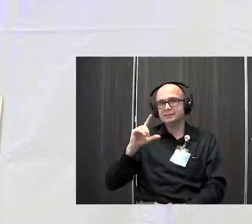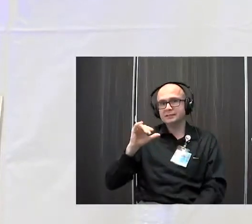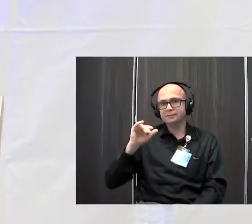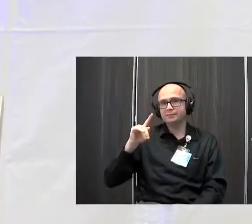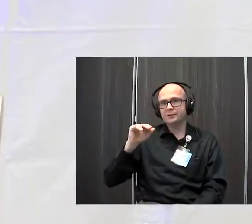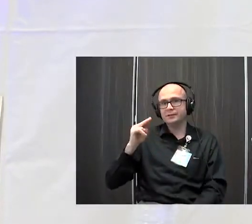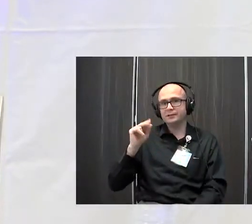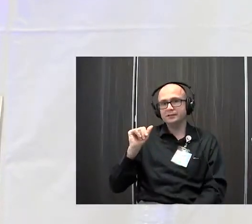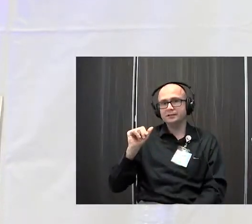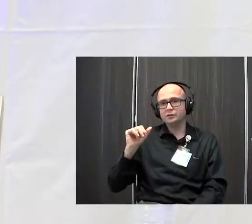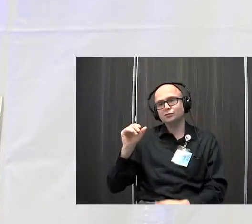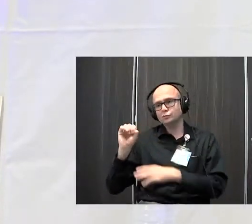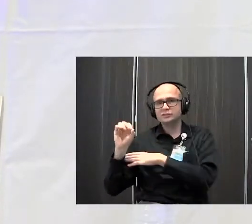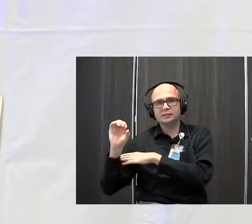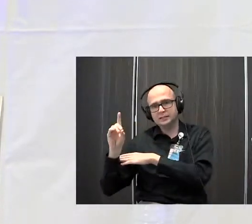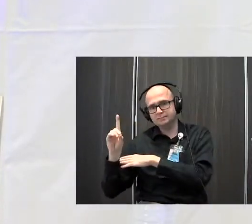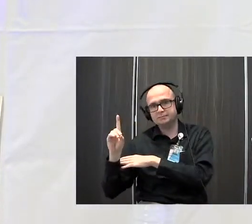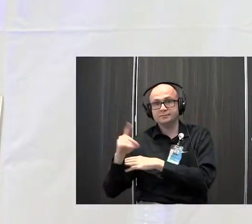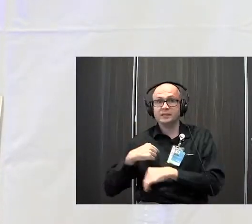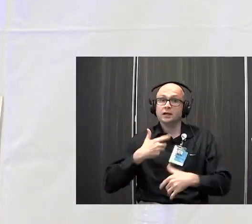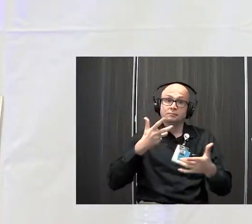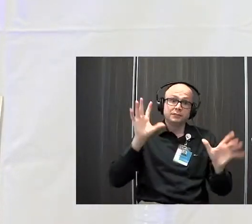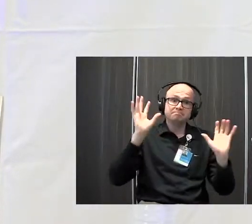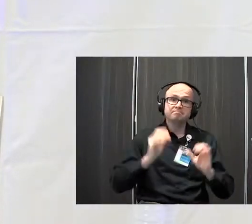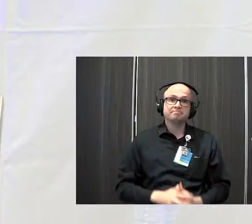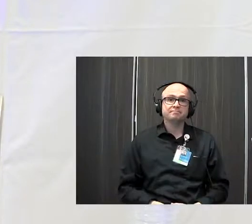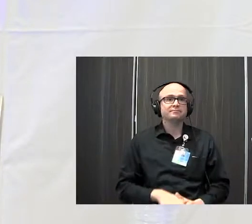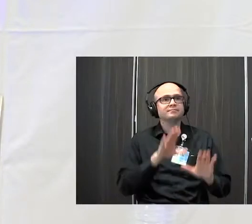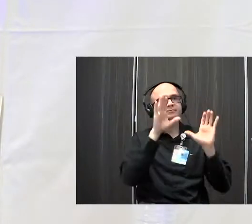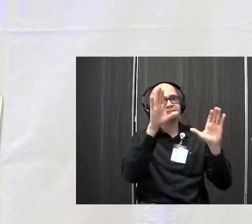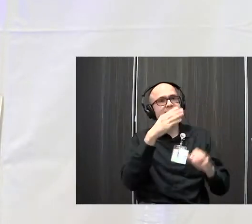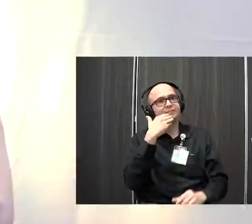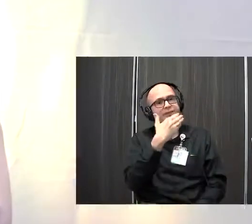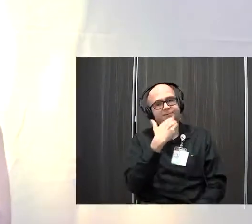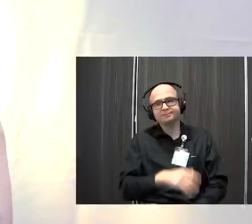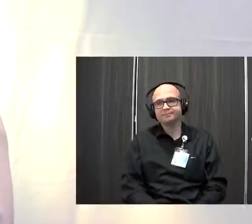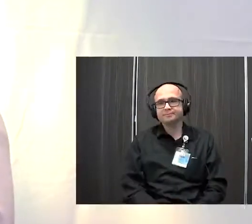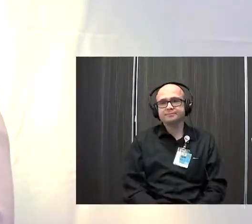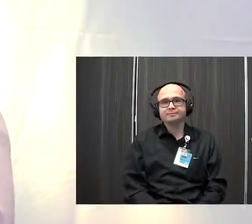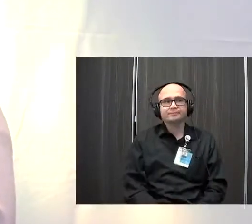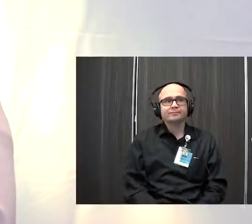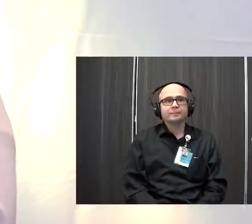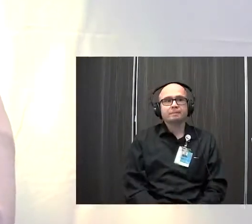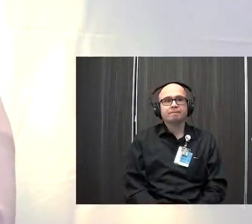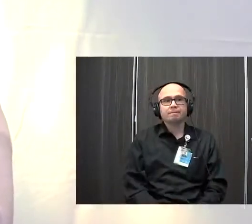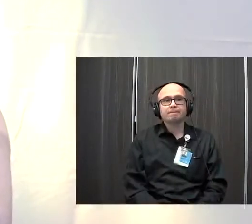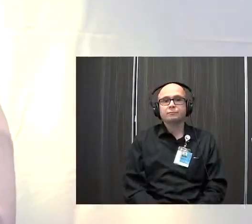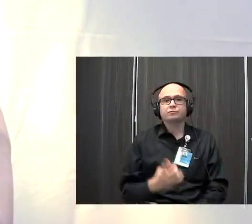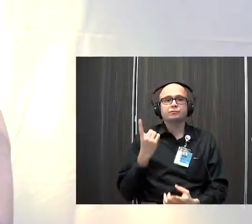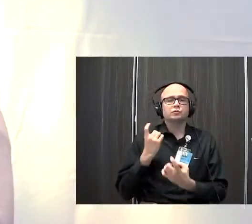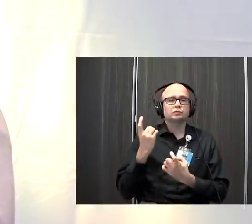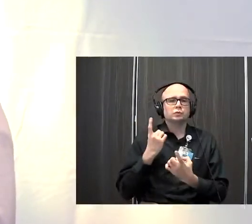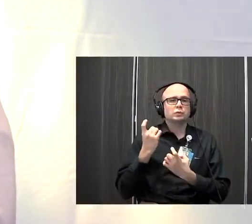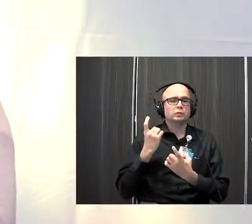SCID. So I'm done. Excellent. Well, thank you, Dr. Risma. You're welcome. So we were going to save time for questions at